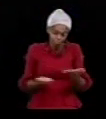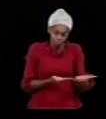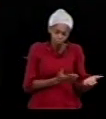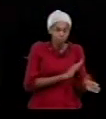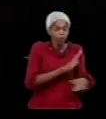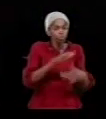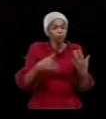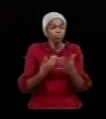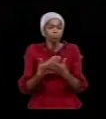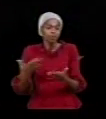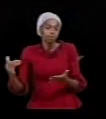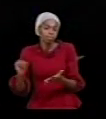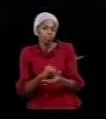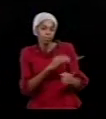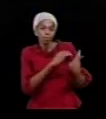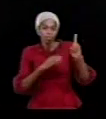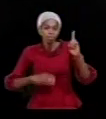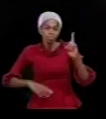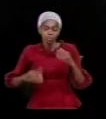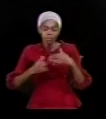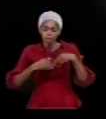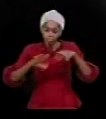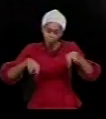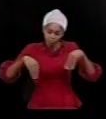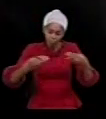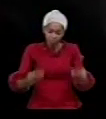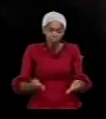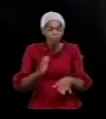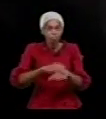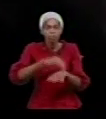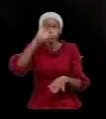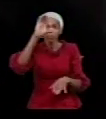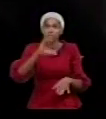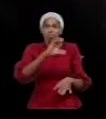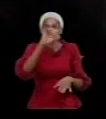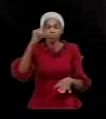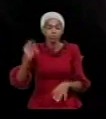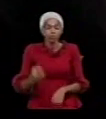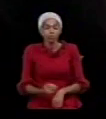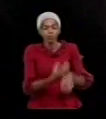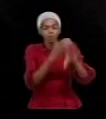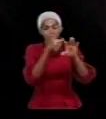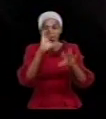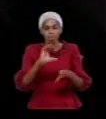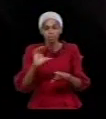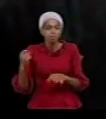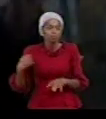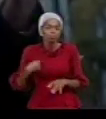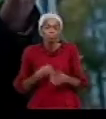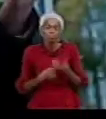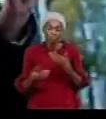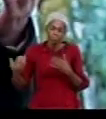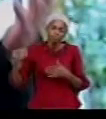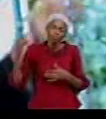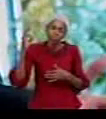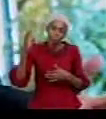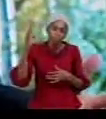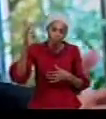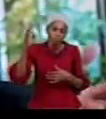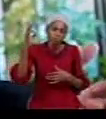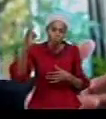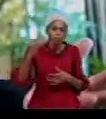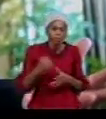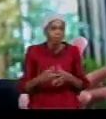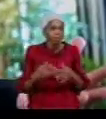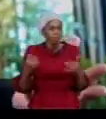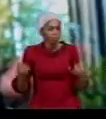that Christ has provided on the cross of Calvary. We have been preaching the gospel, no doubt, but now we want